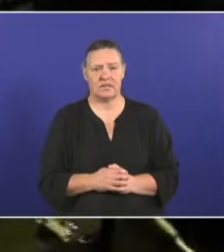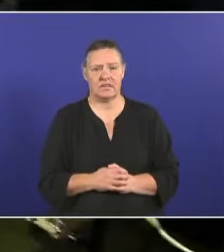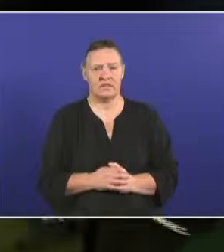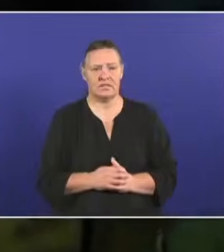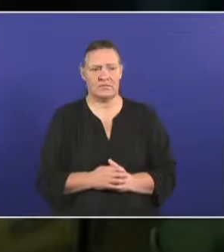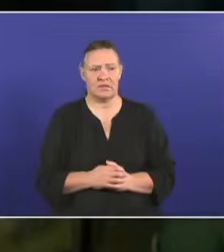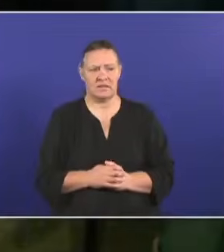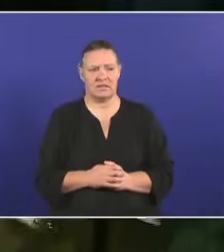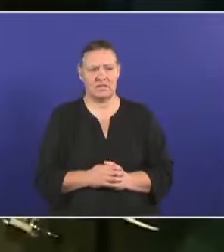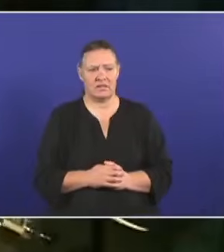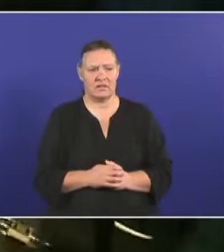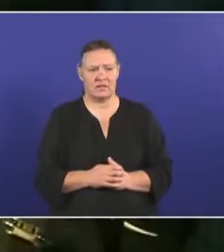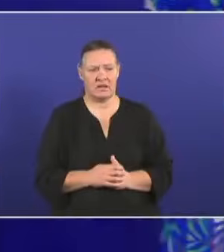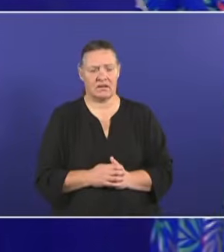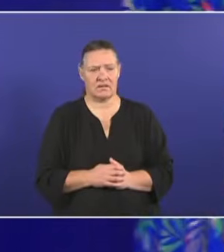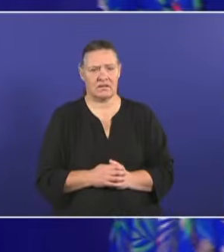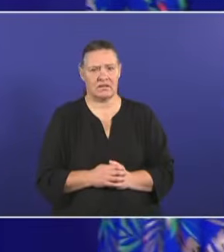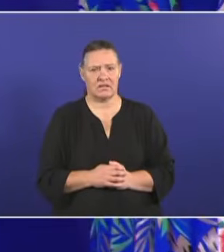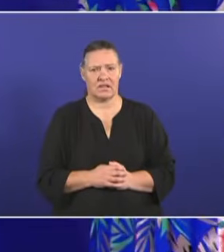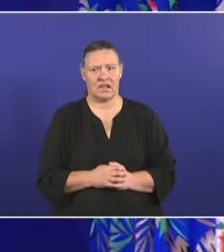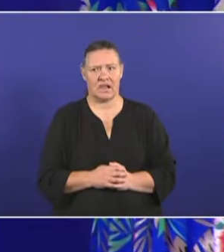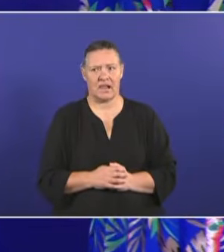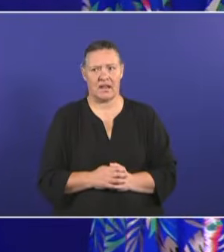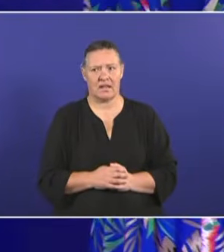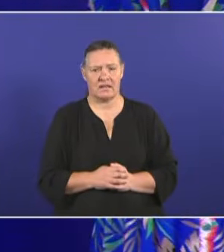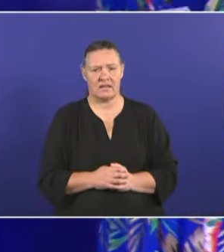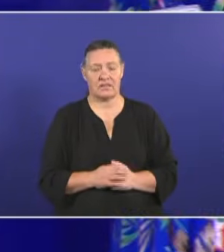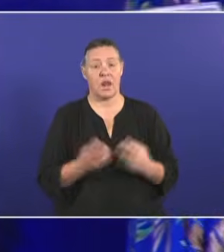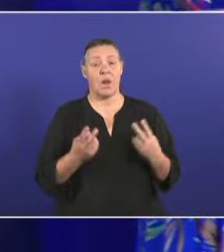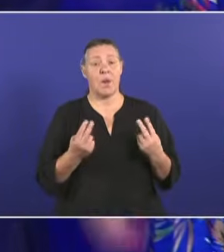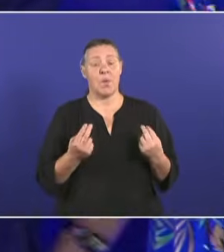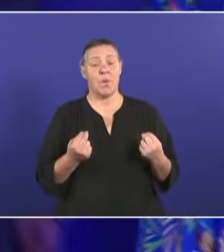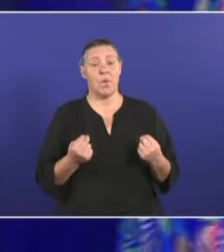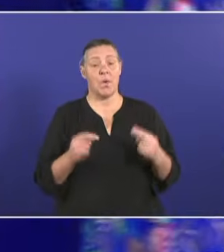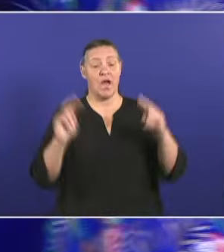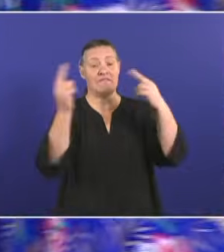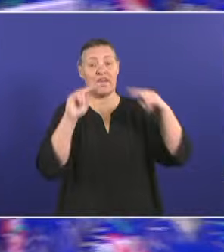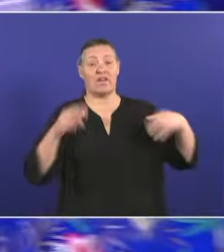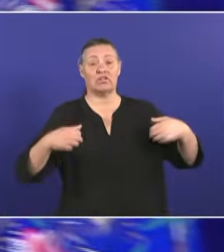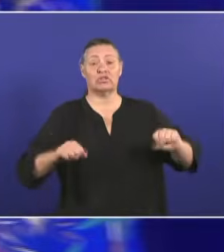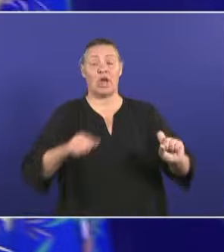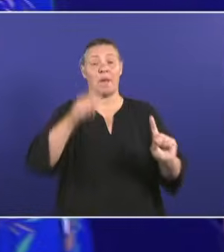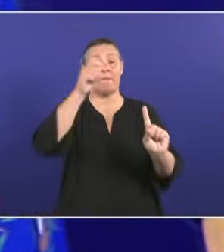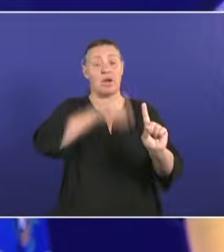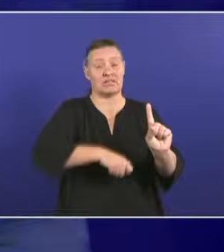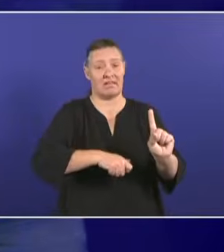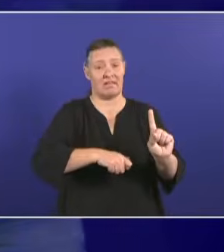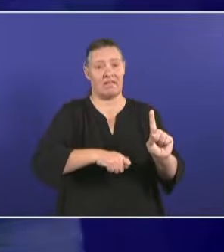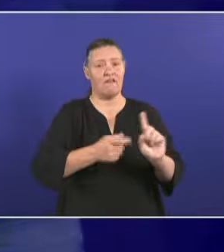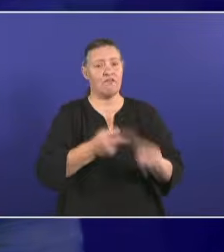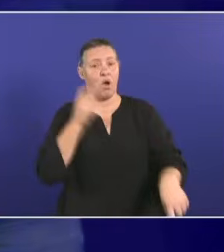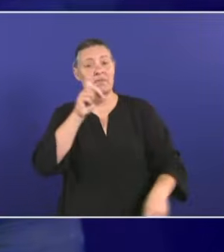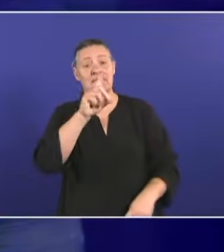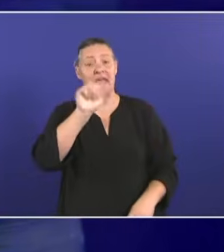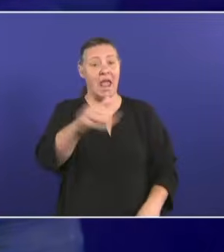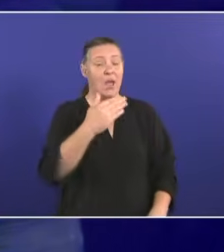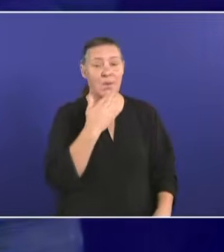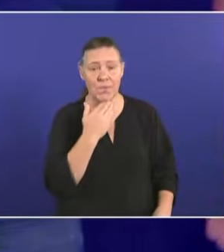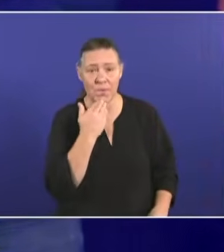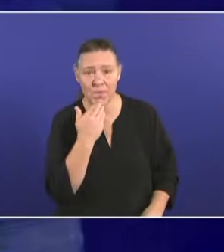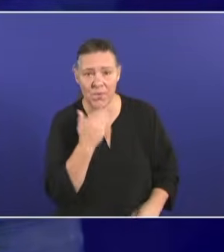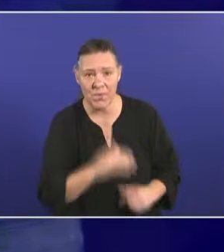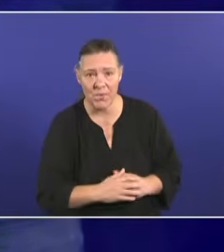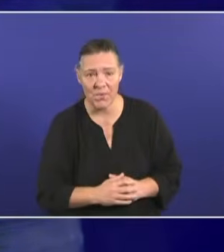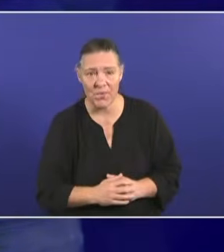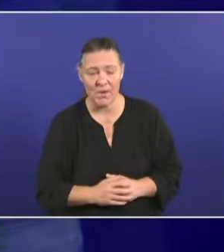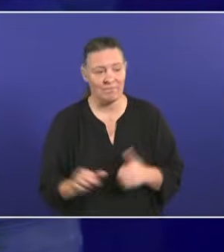Democrats, ladies and gentlemen, get ready for your newly elected federal chairperson of the Democratic Alliance. Back to